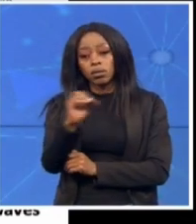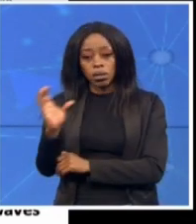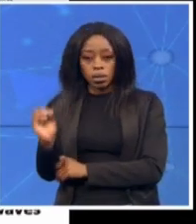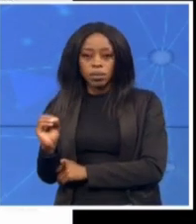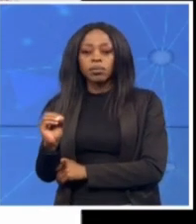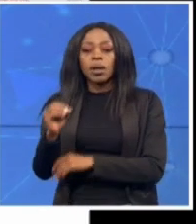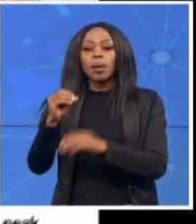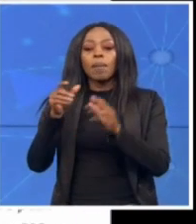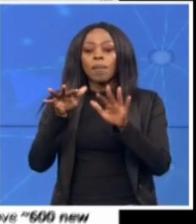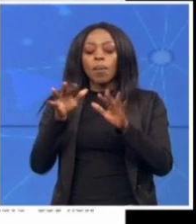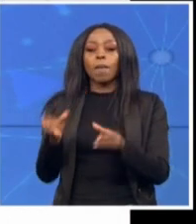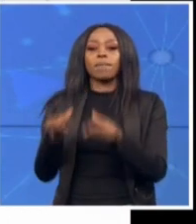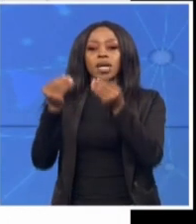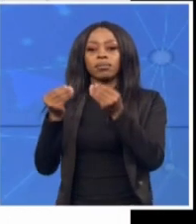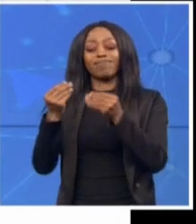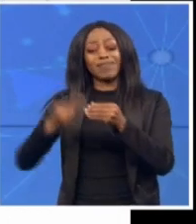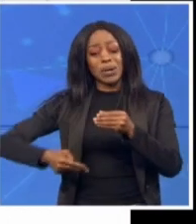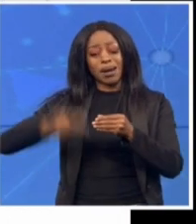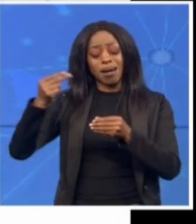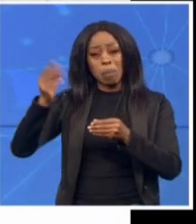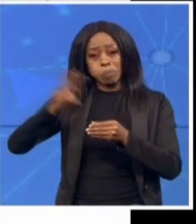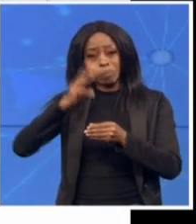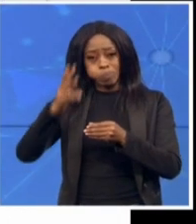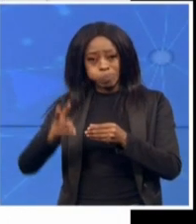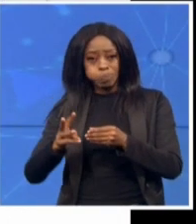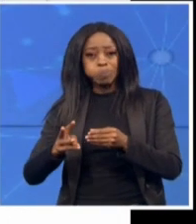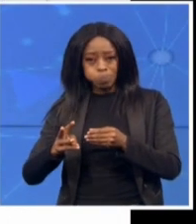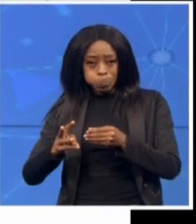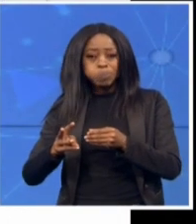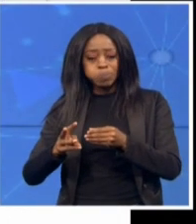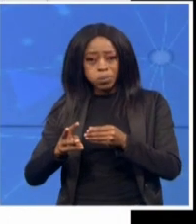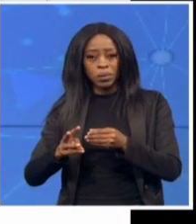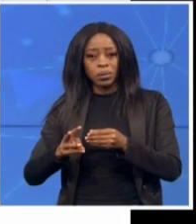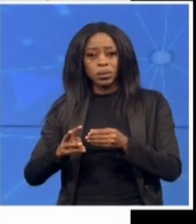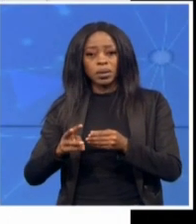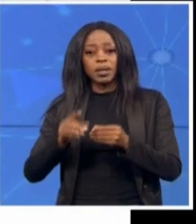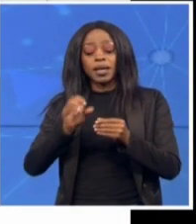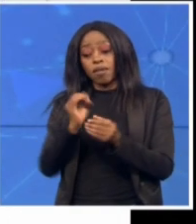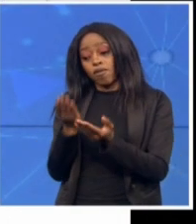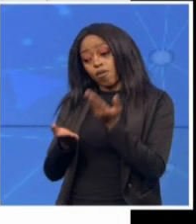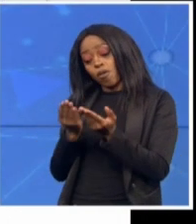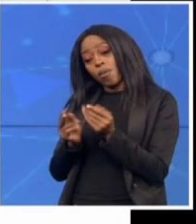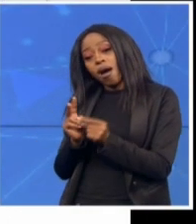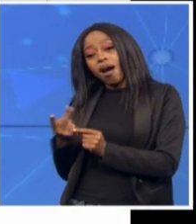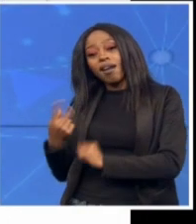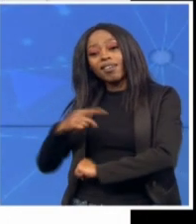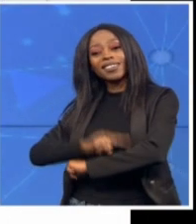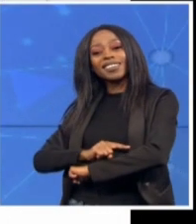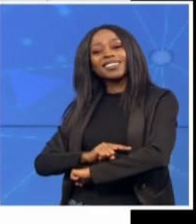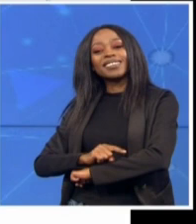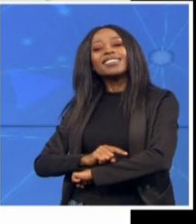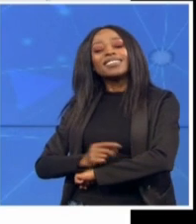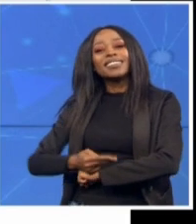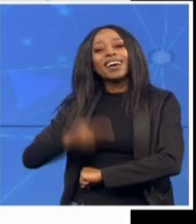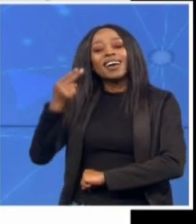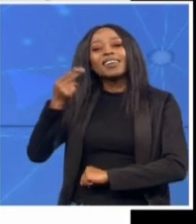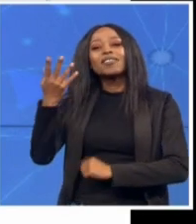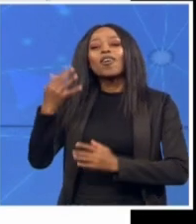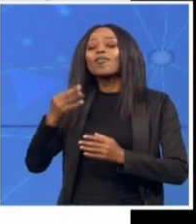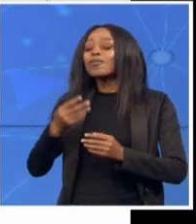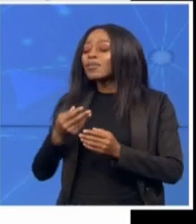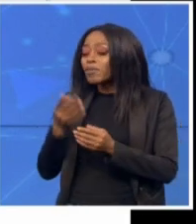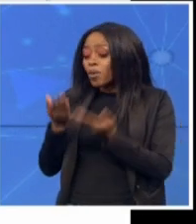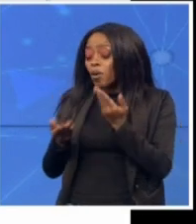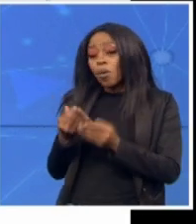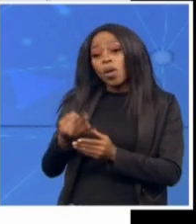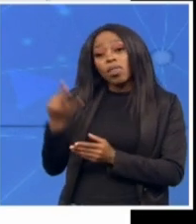recorded. And you can see that's higher than each of the peaks of the 3 previous waves. If you go to the left bottom,